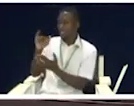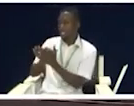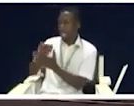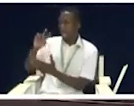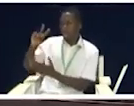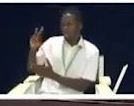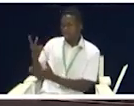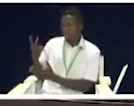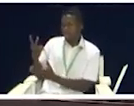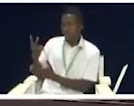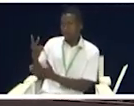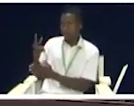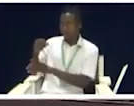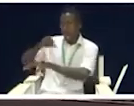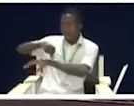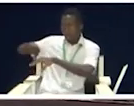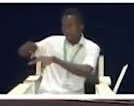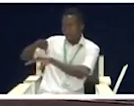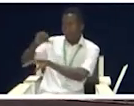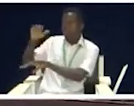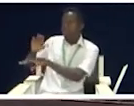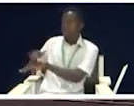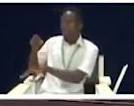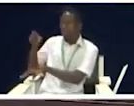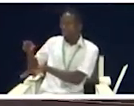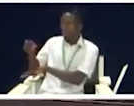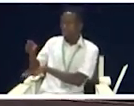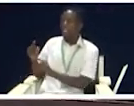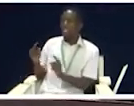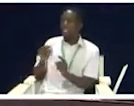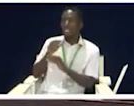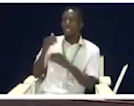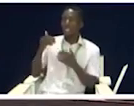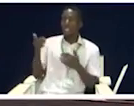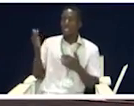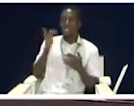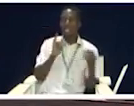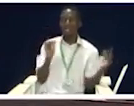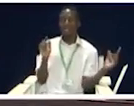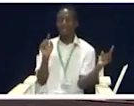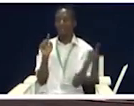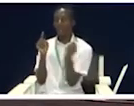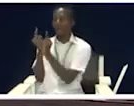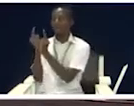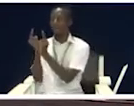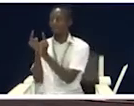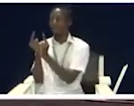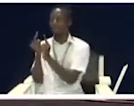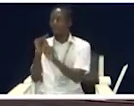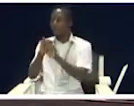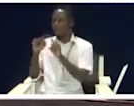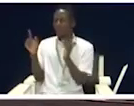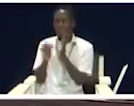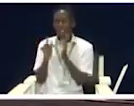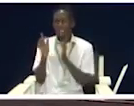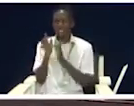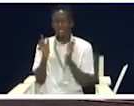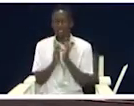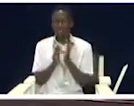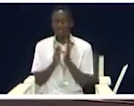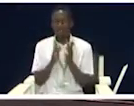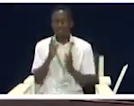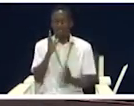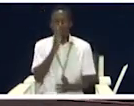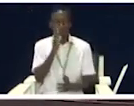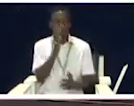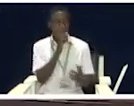knew that his time had come. So they had all confidence to approach him. But in the case of Jesus, when his mother